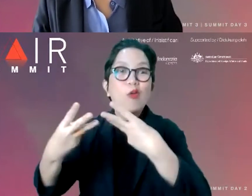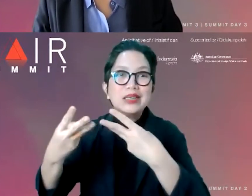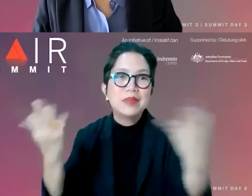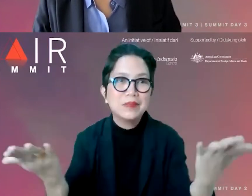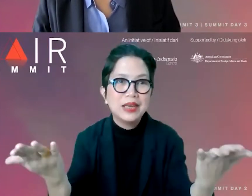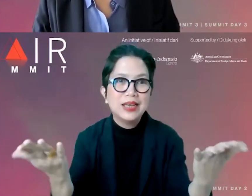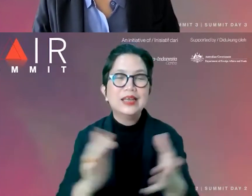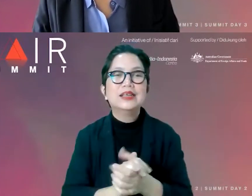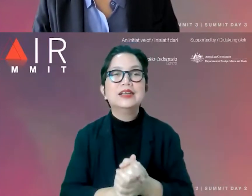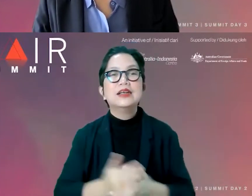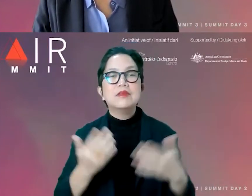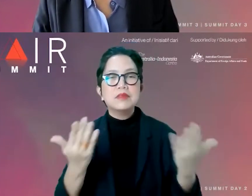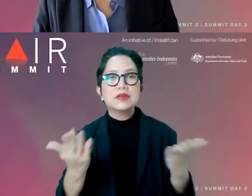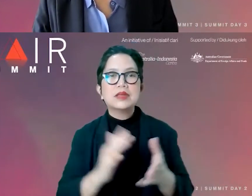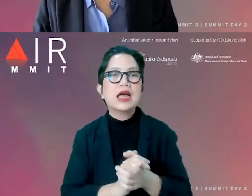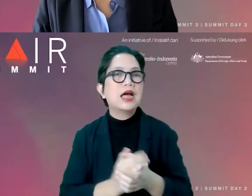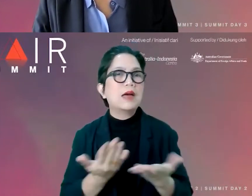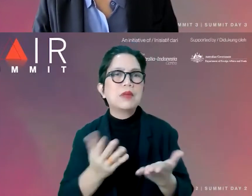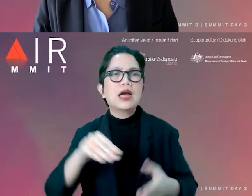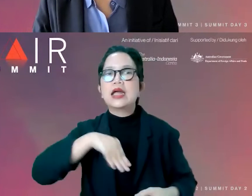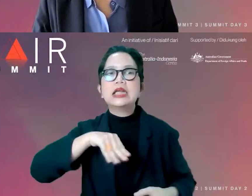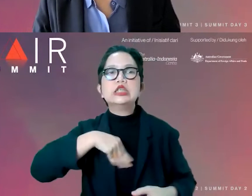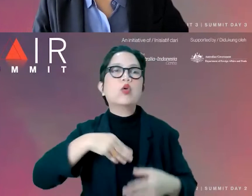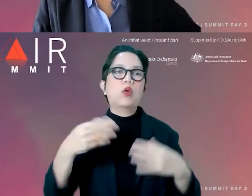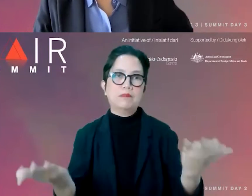of if we close everything, or if we